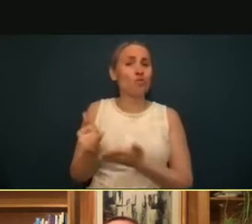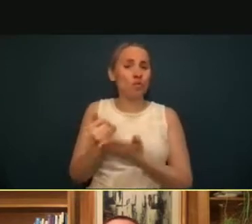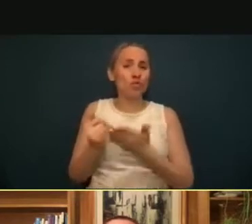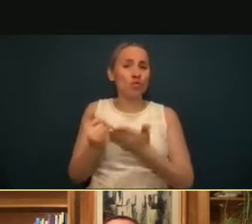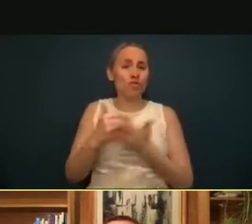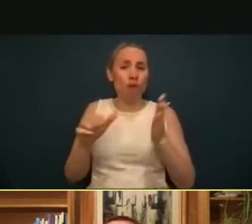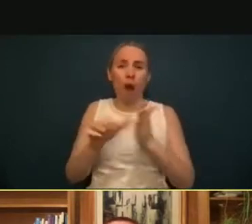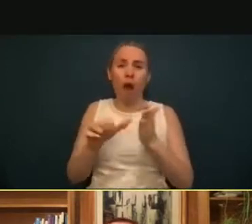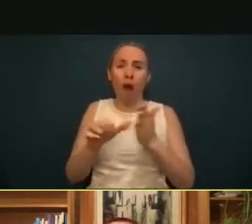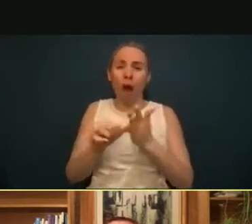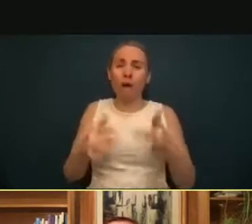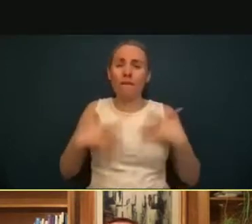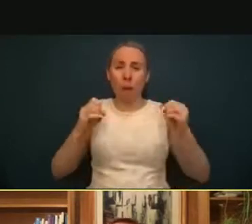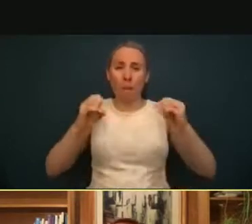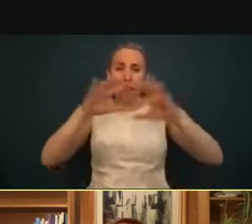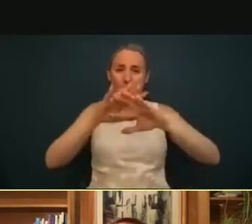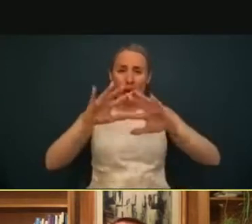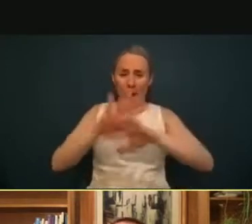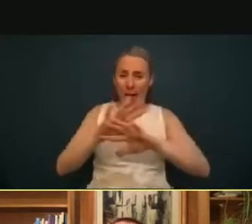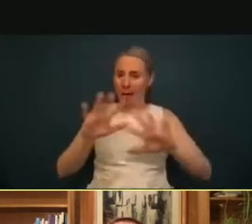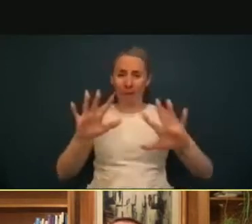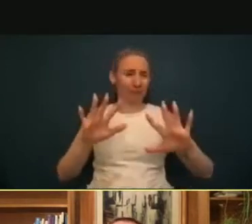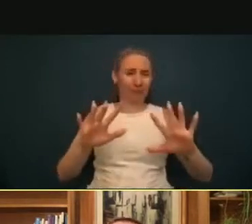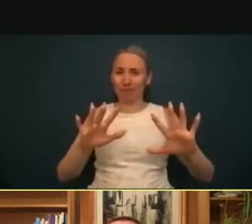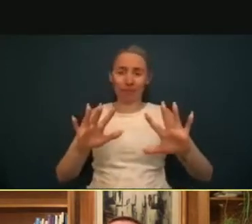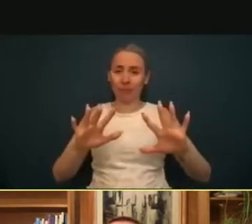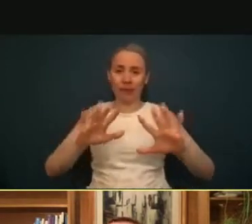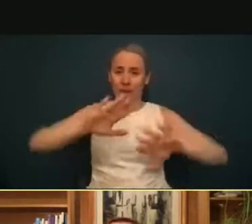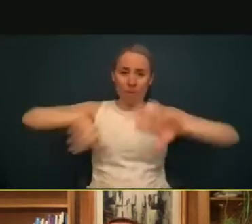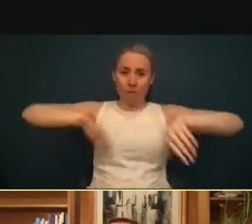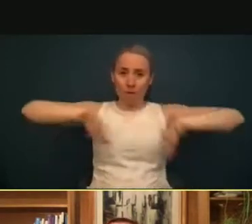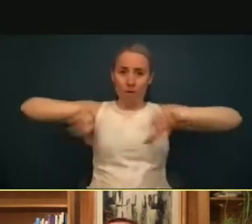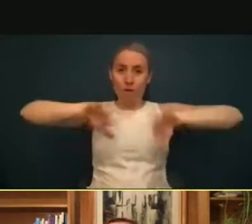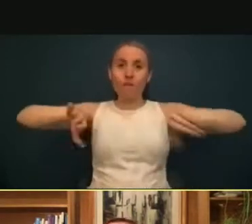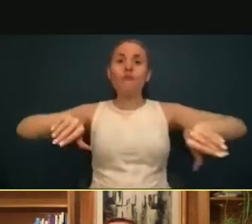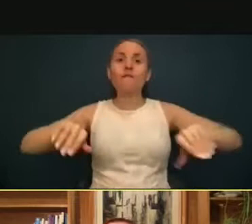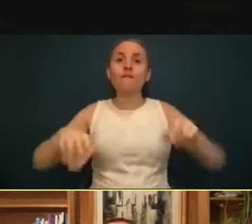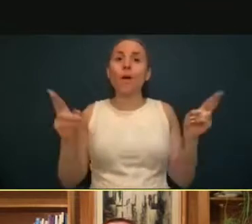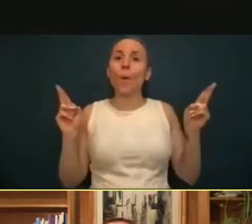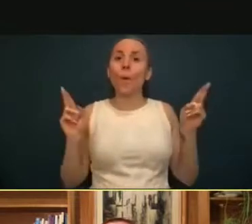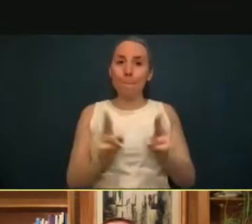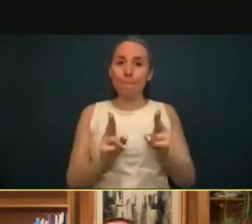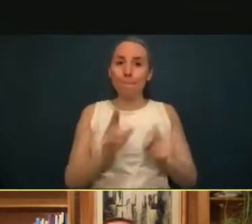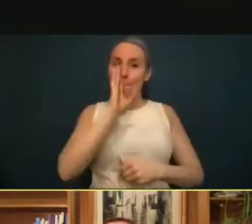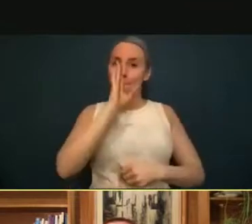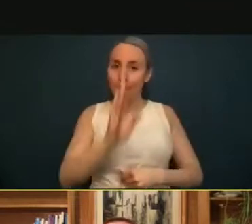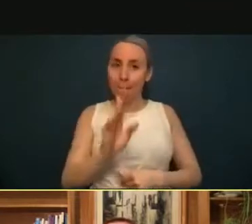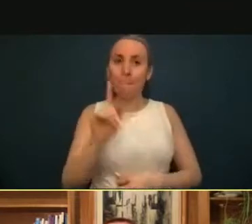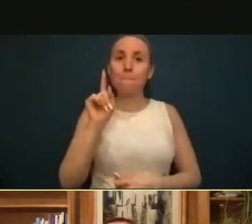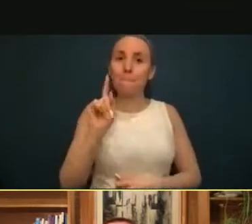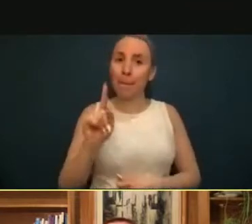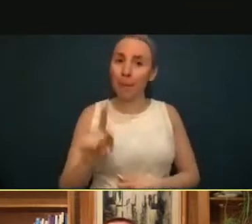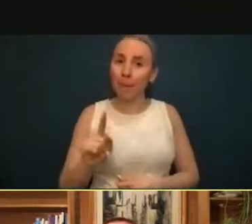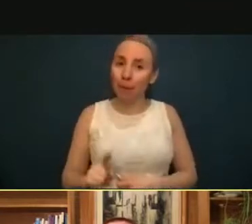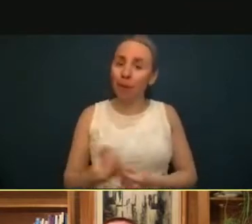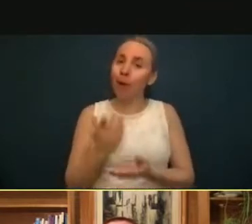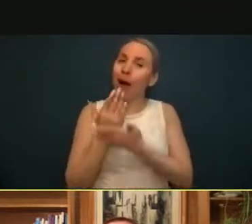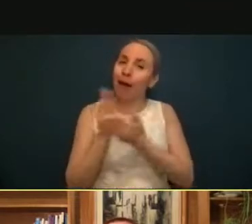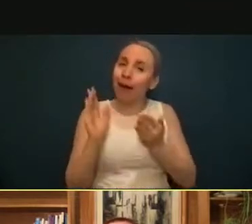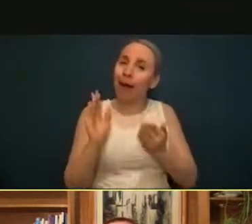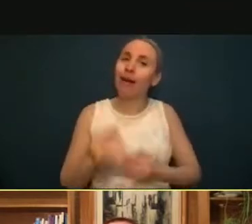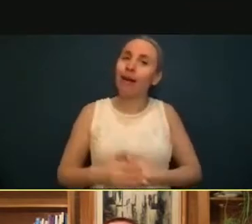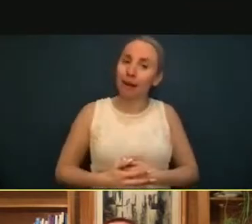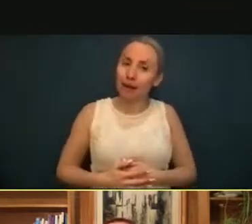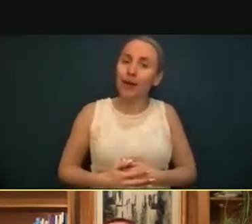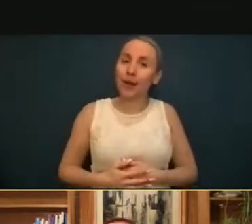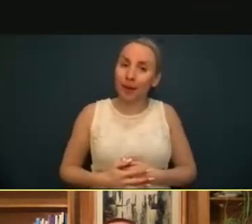blurred lines. We just need information to be nice and clear and concise. So just small things like that,